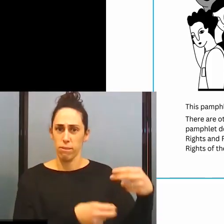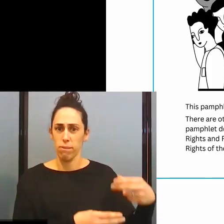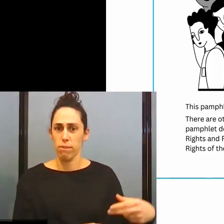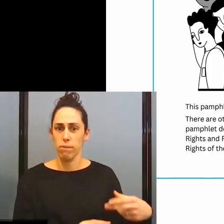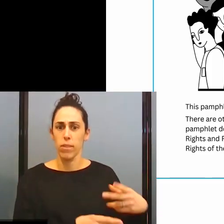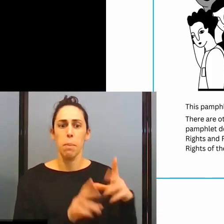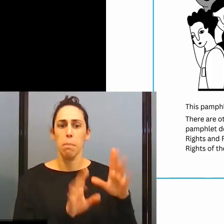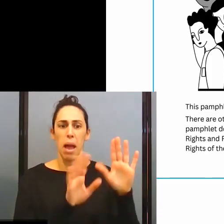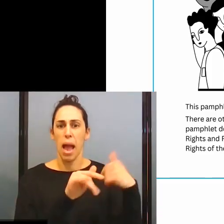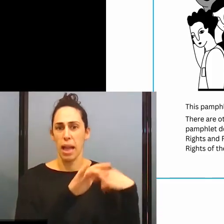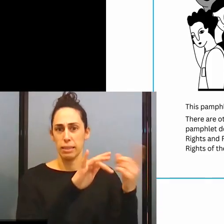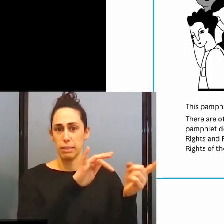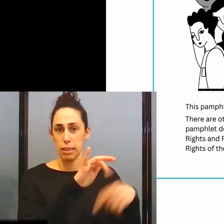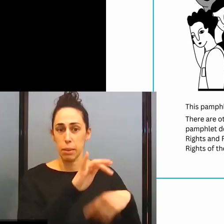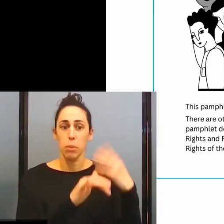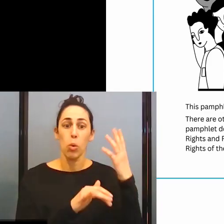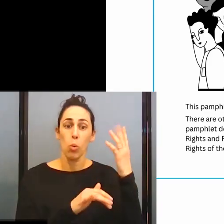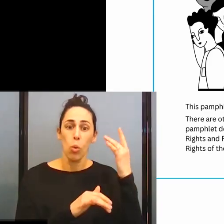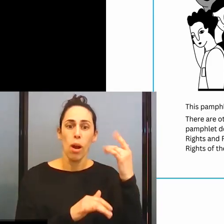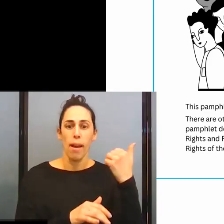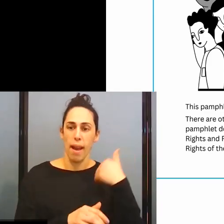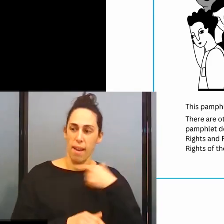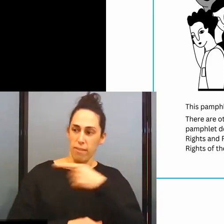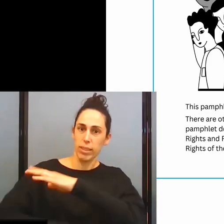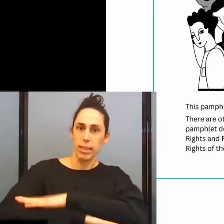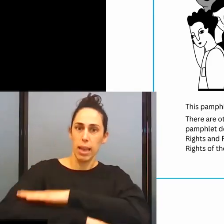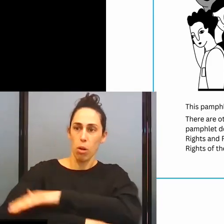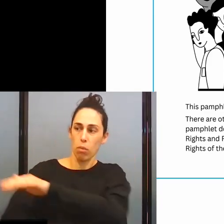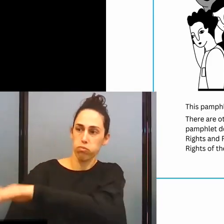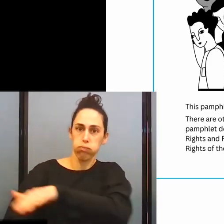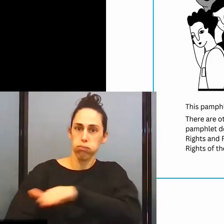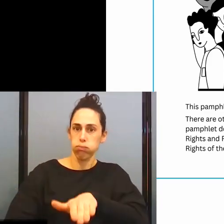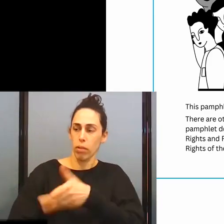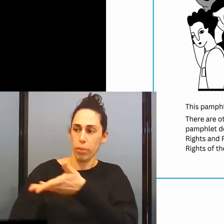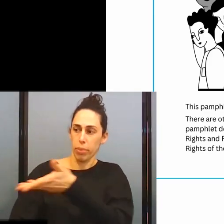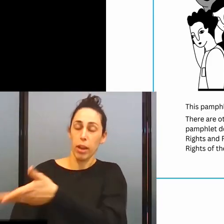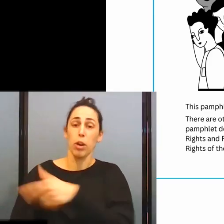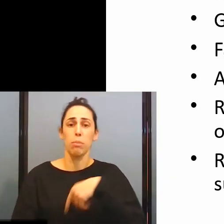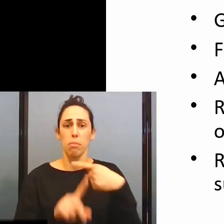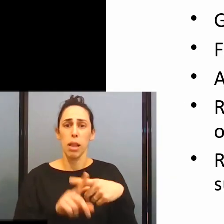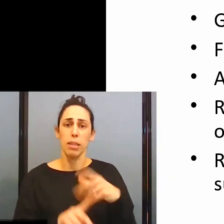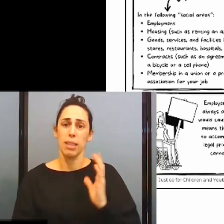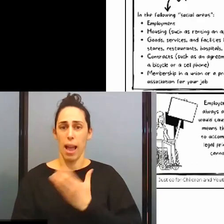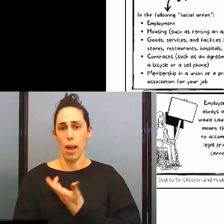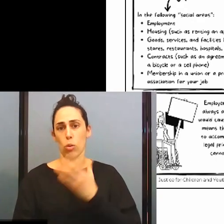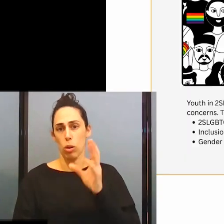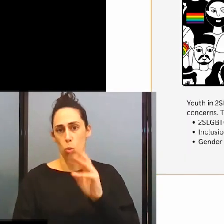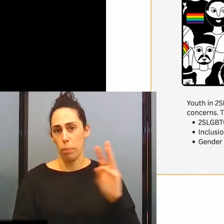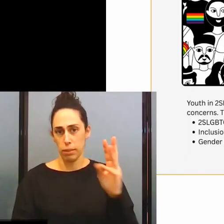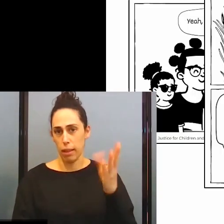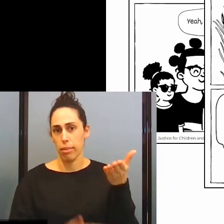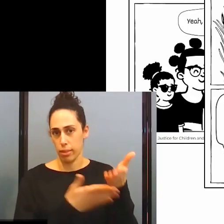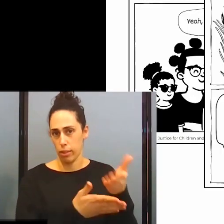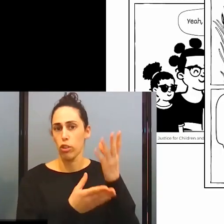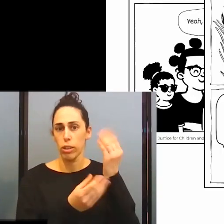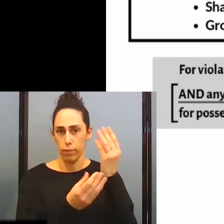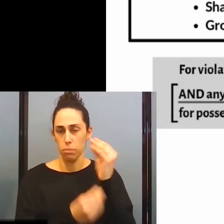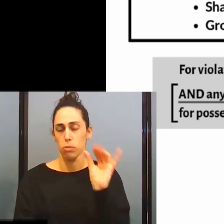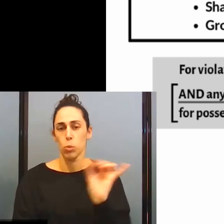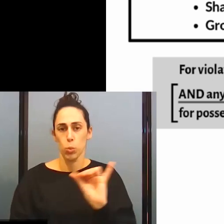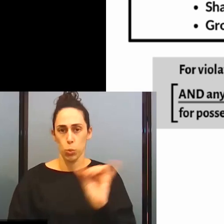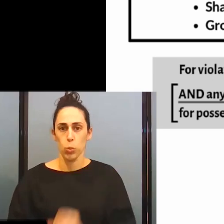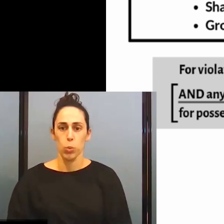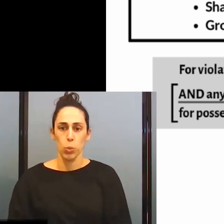the over there on the table, but they're all on our website. And the reason I want to skip over some of these is to kind of